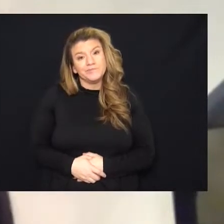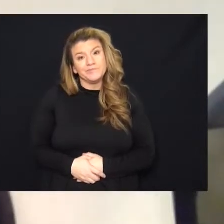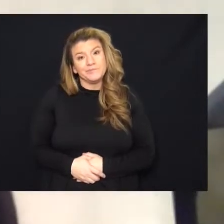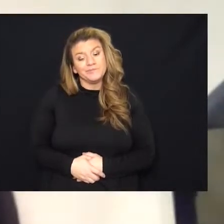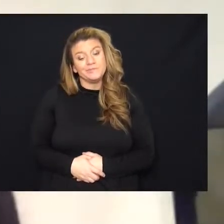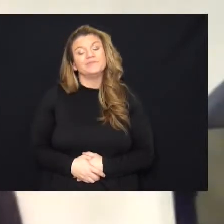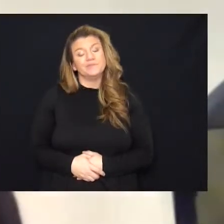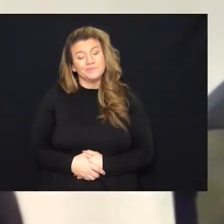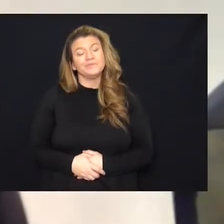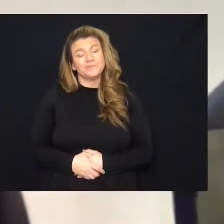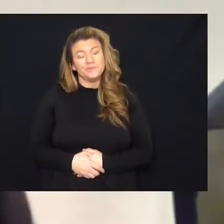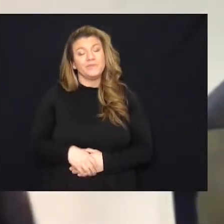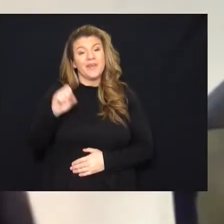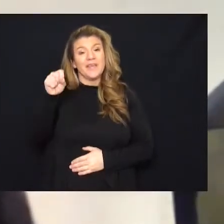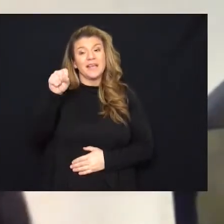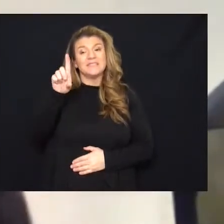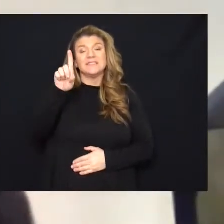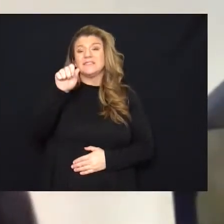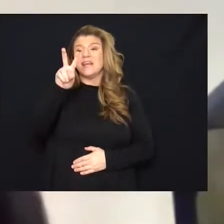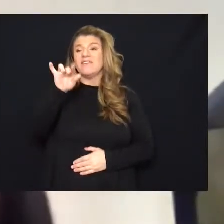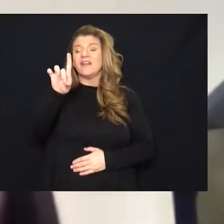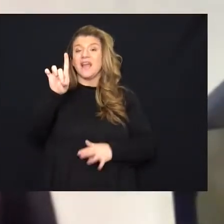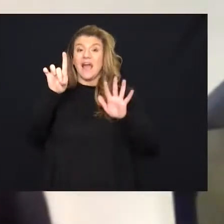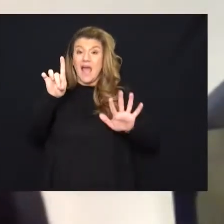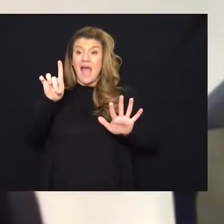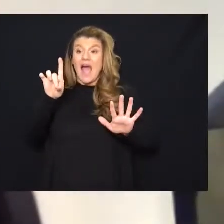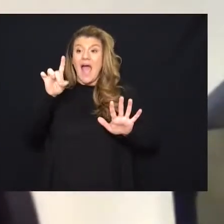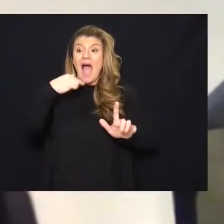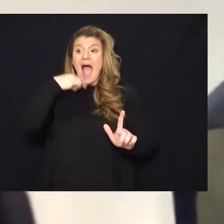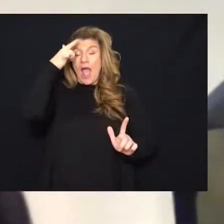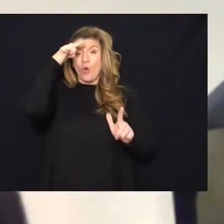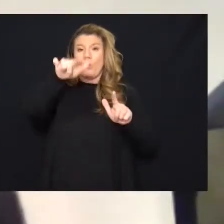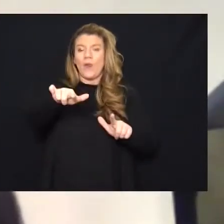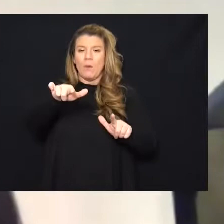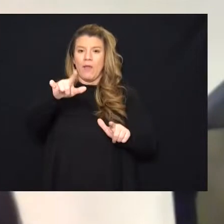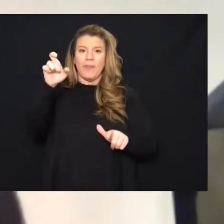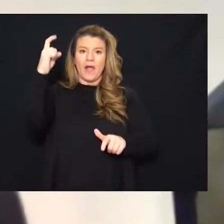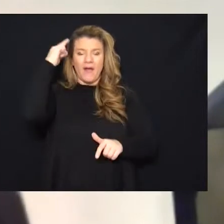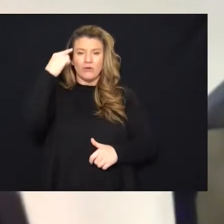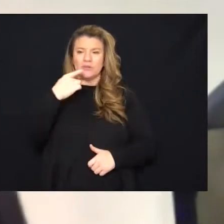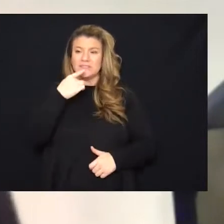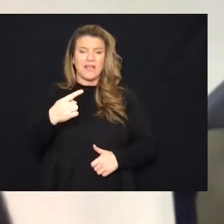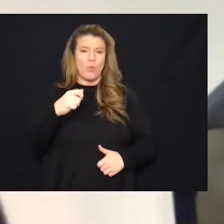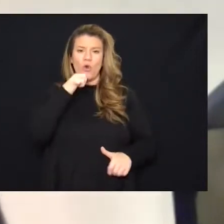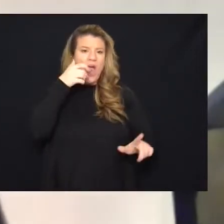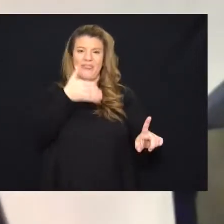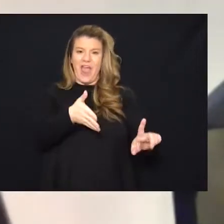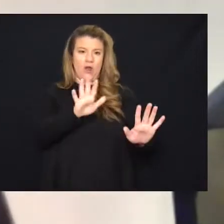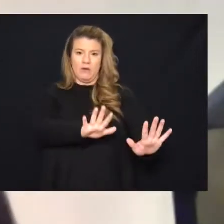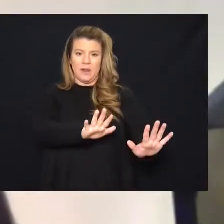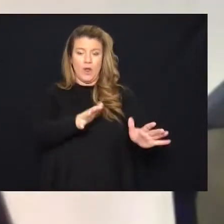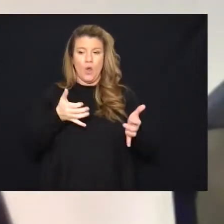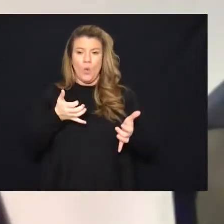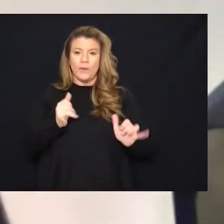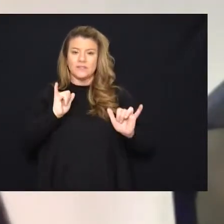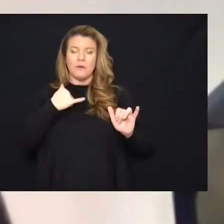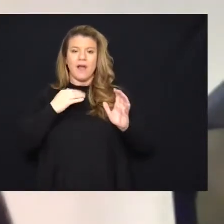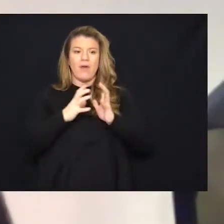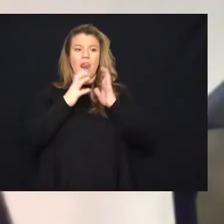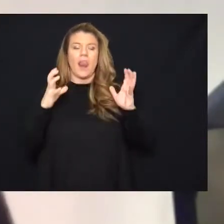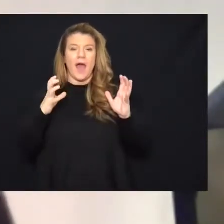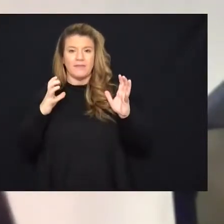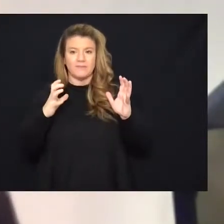Yes, Governor. David, I agree with what the governor said. We're not at that point yet. I mean, we still have a lot of staff who do